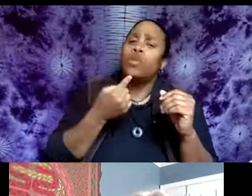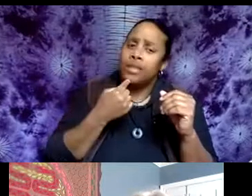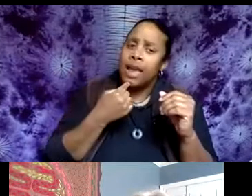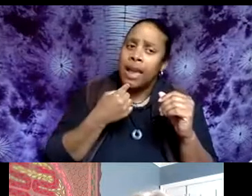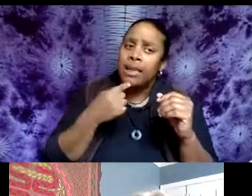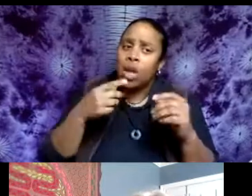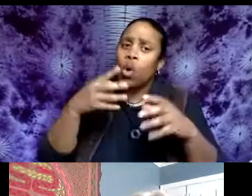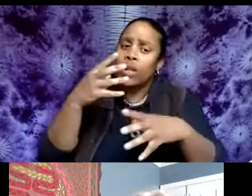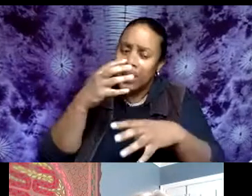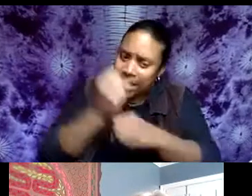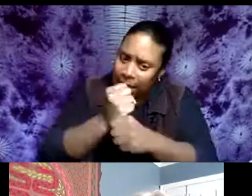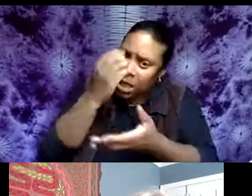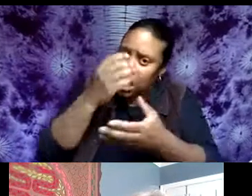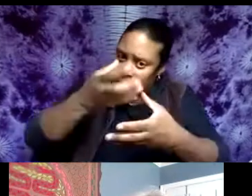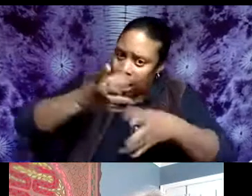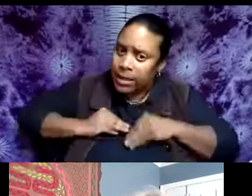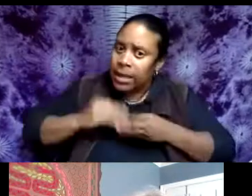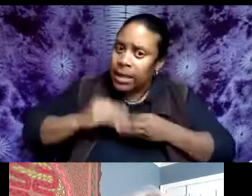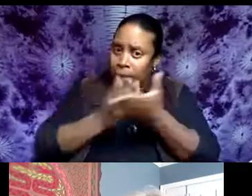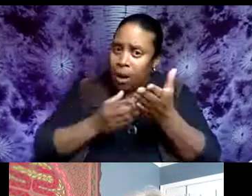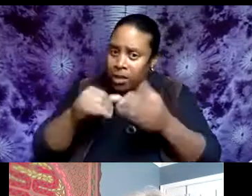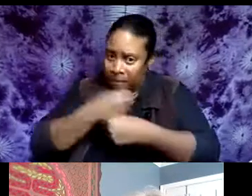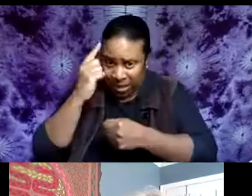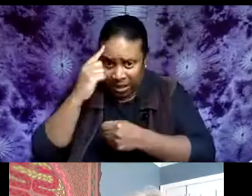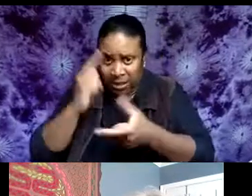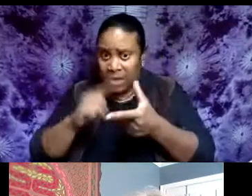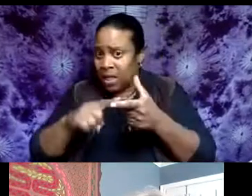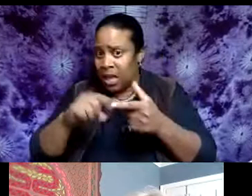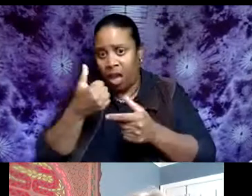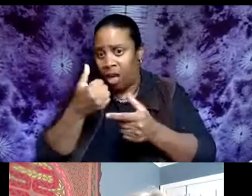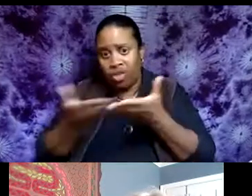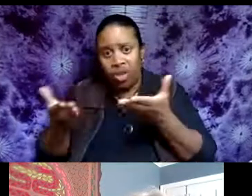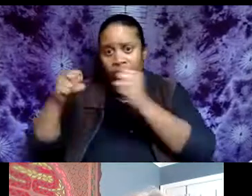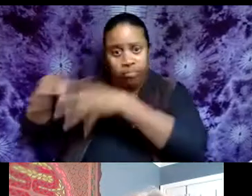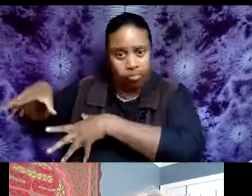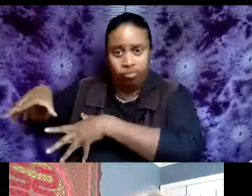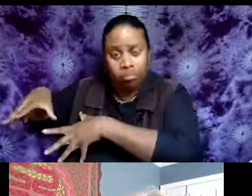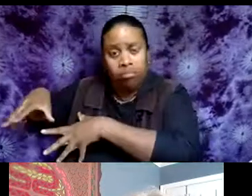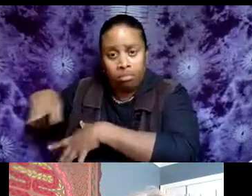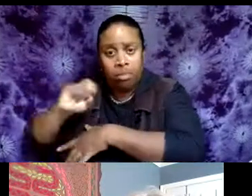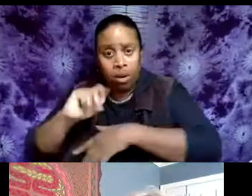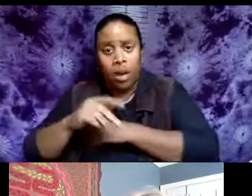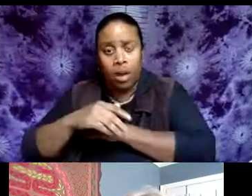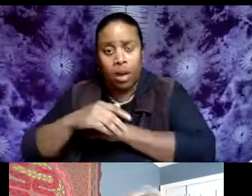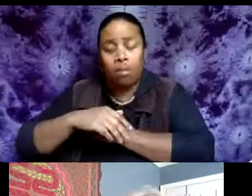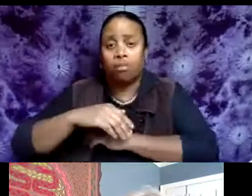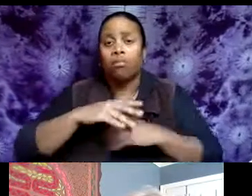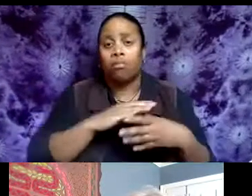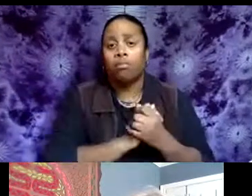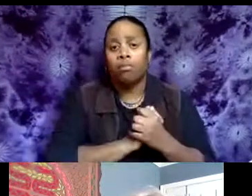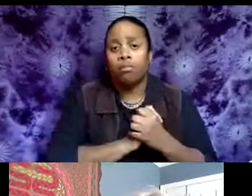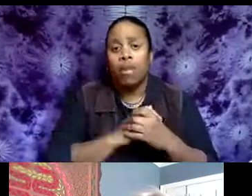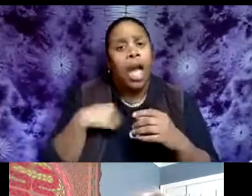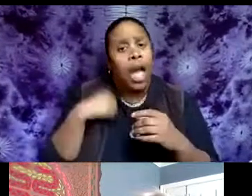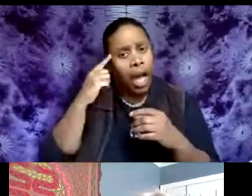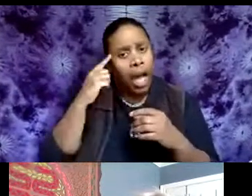and leave the parts that don't. Whatever you were able to get out of it, that's what you should, go with. I think some of the other practitioners